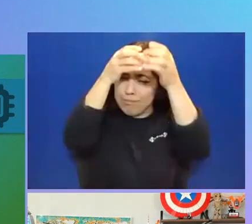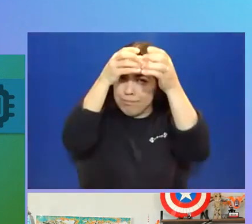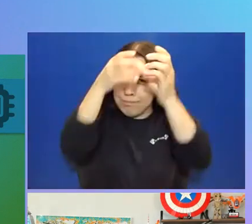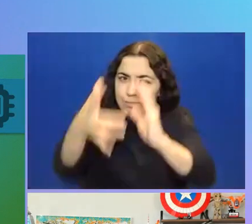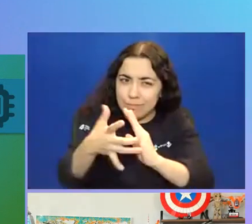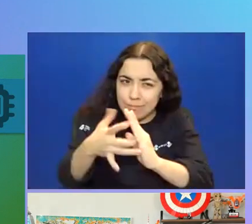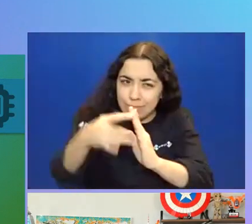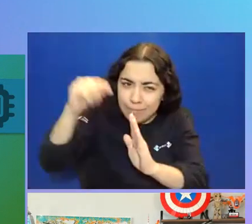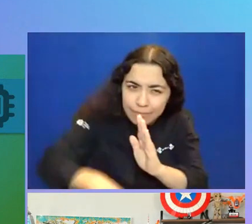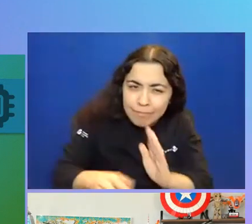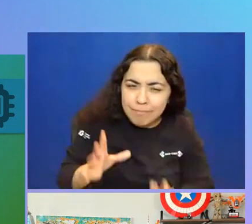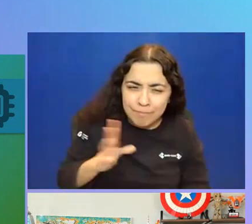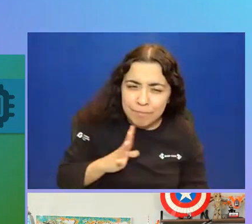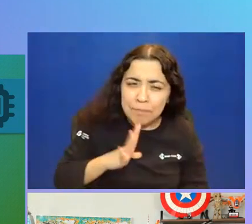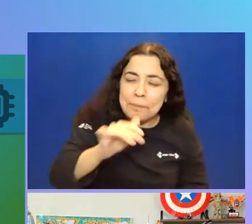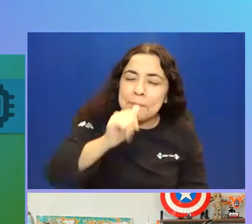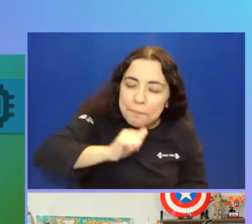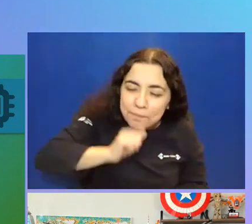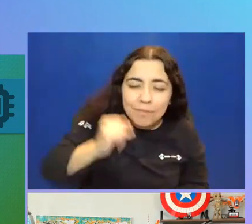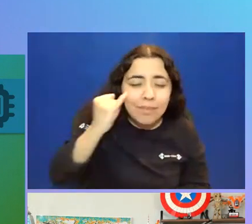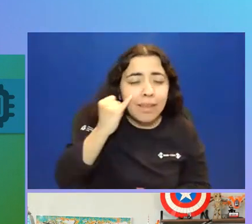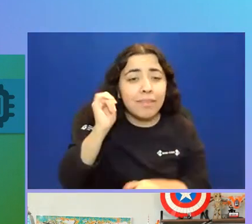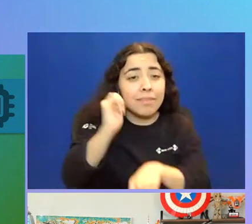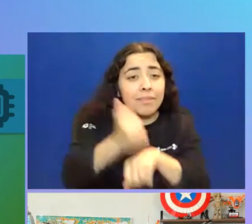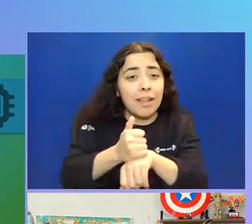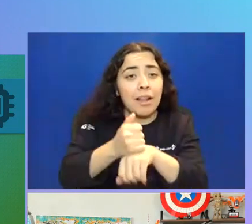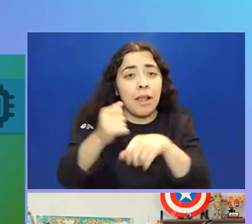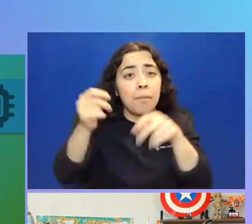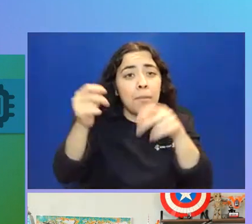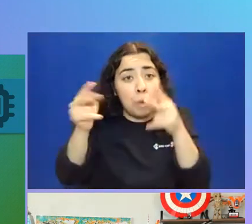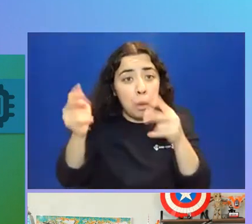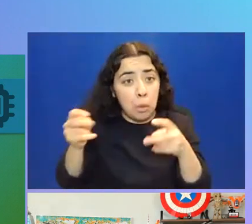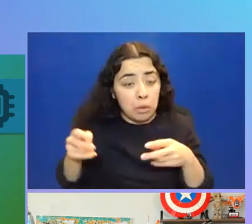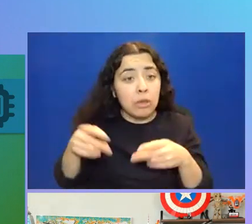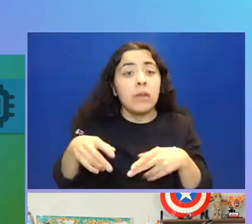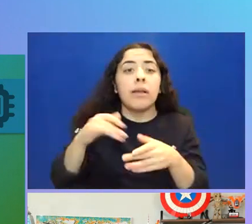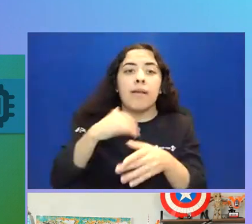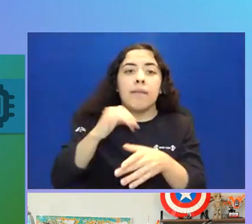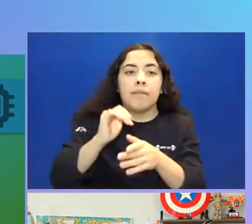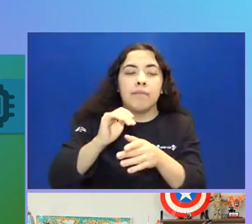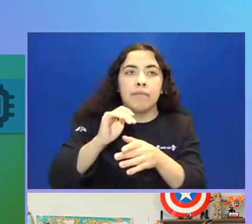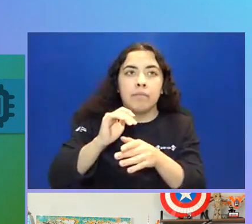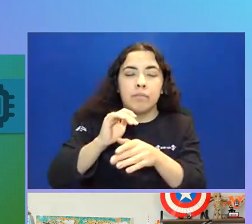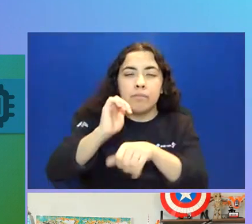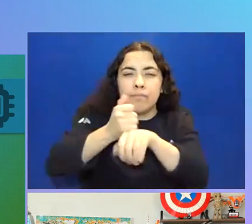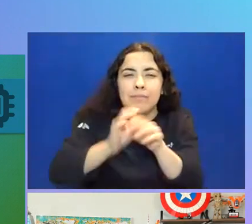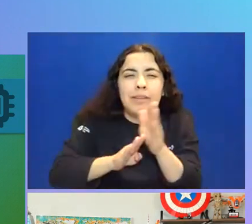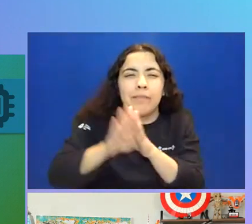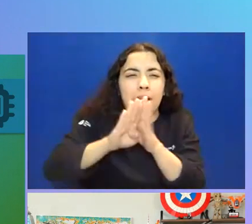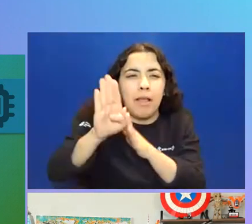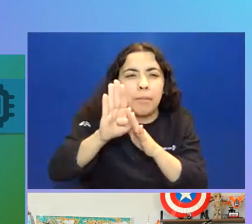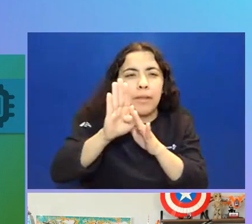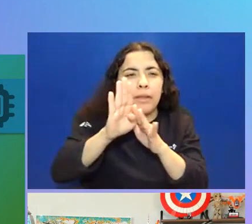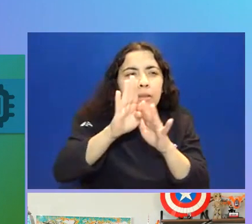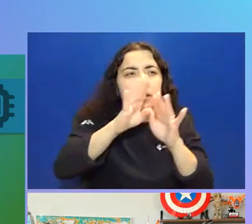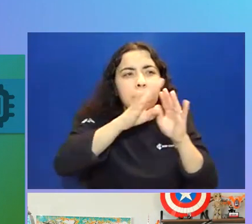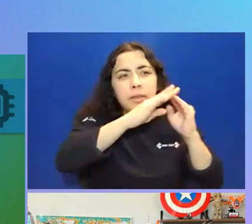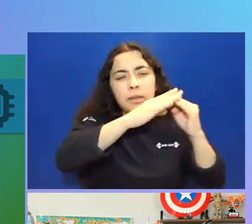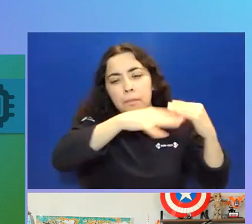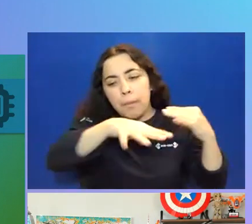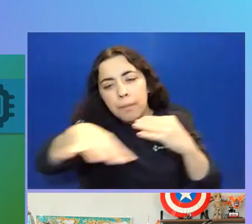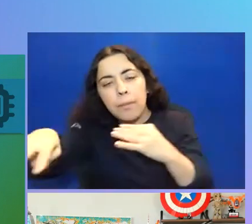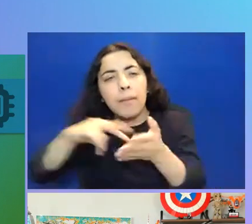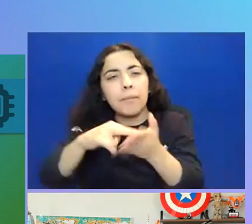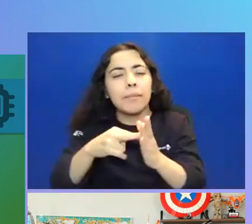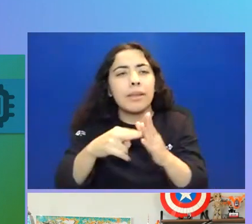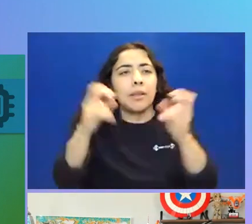When you create code, you promote it into what's called a development pipeline, and that will build your code and run a whole